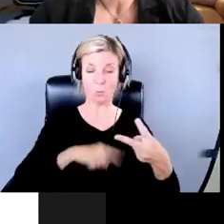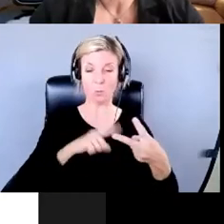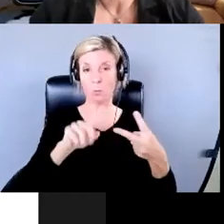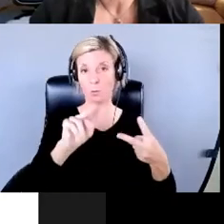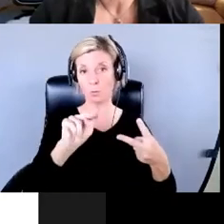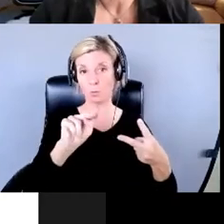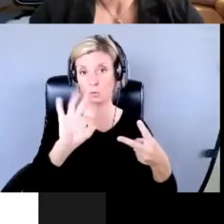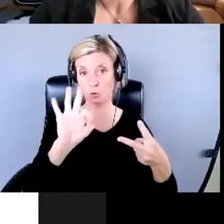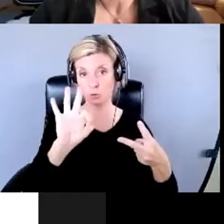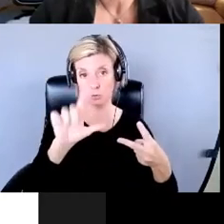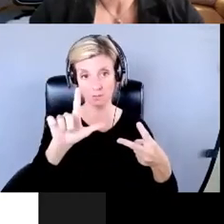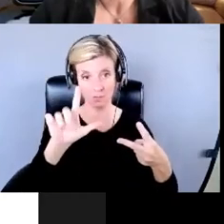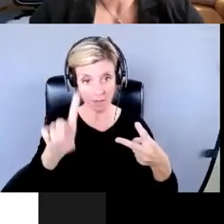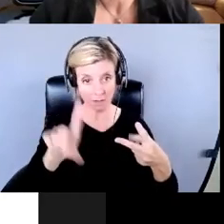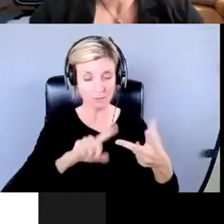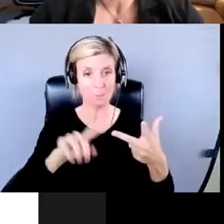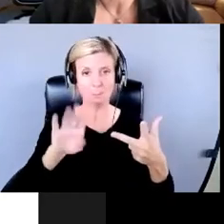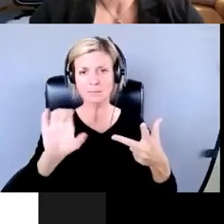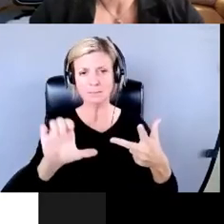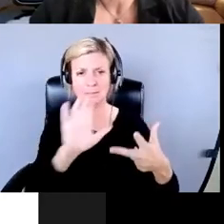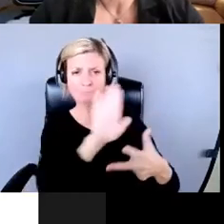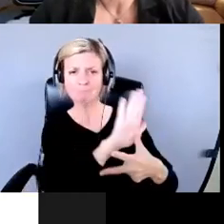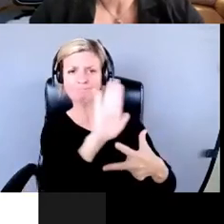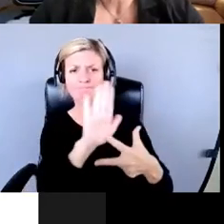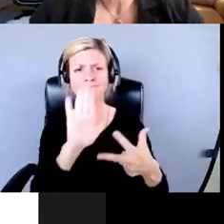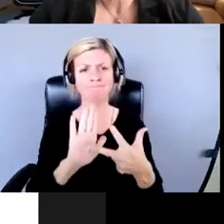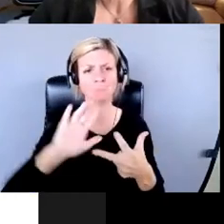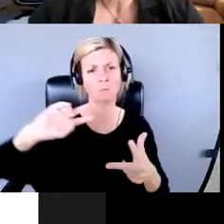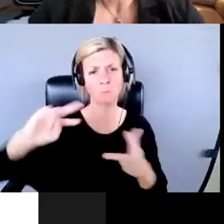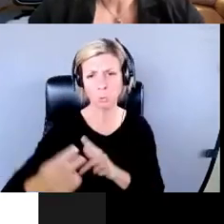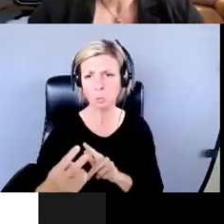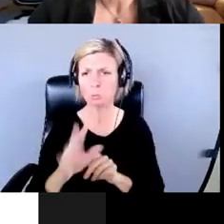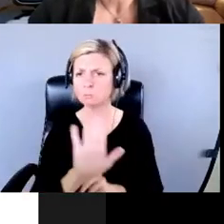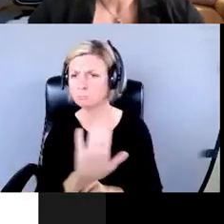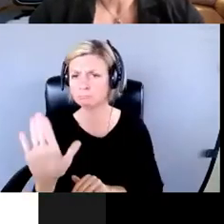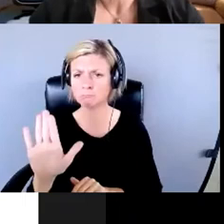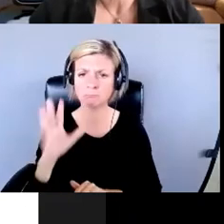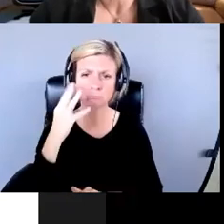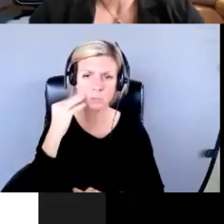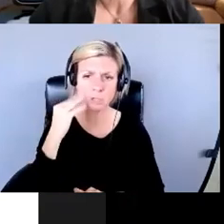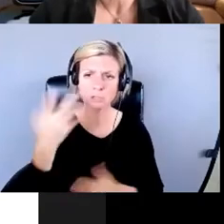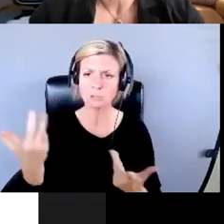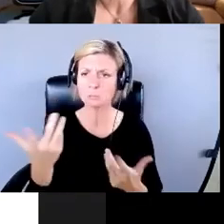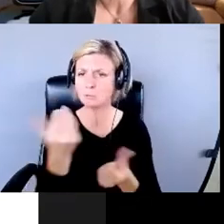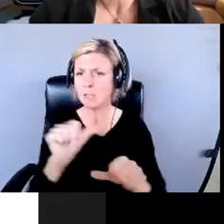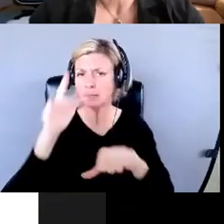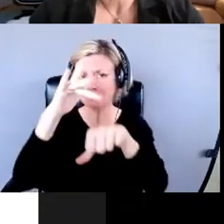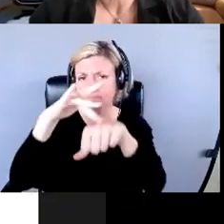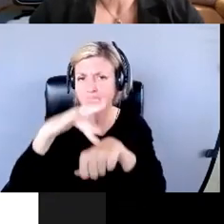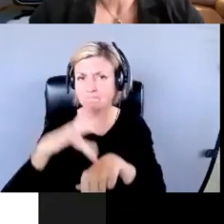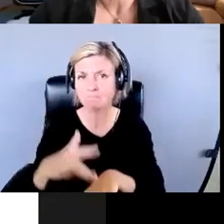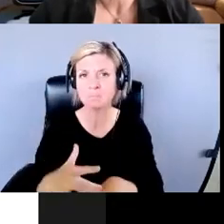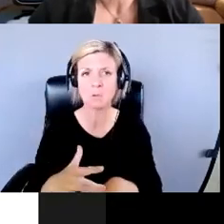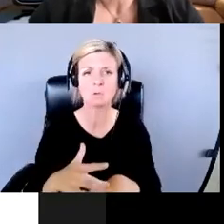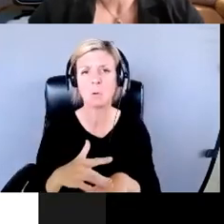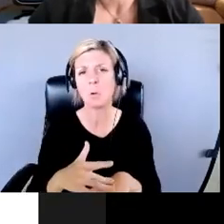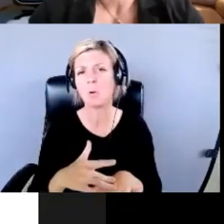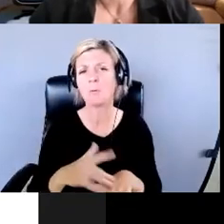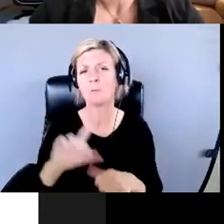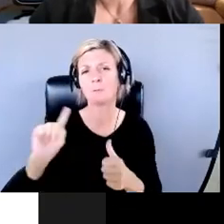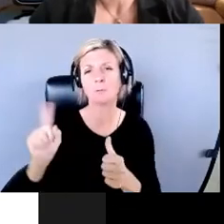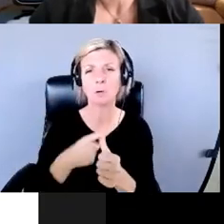Do you have perspectives to offer from where you are in the country? Something you wanted to highlight? Maybe let's start with the East. Let's start with